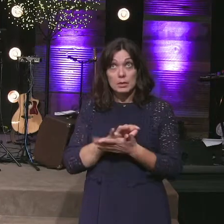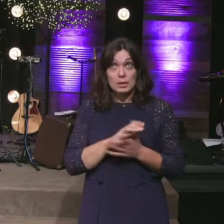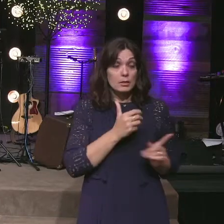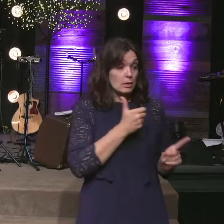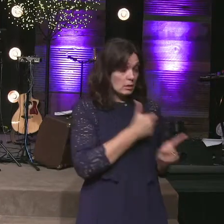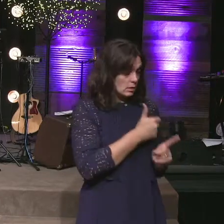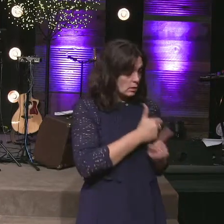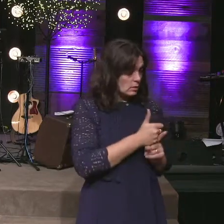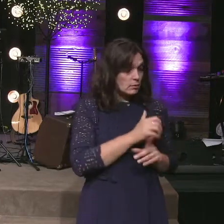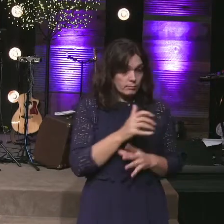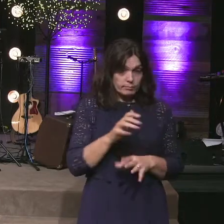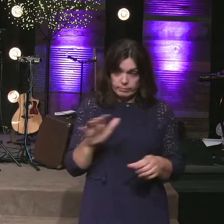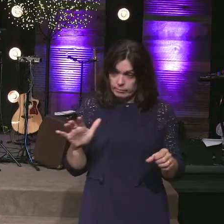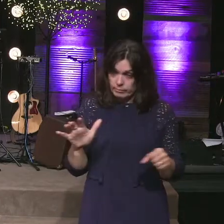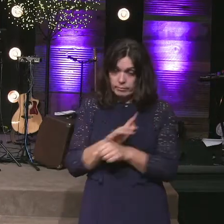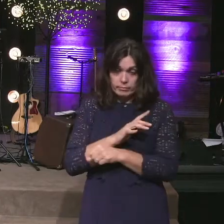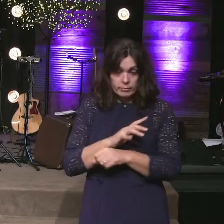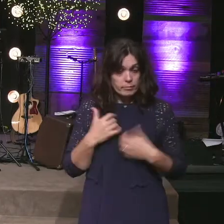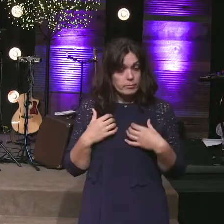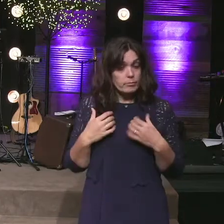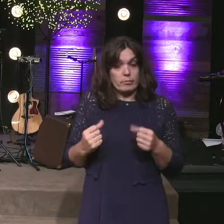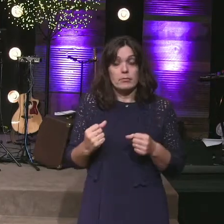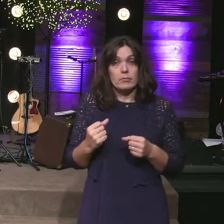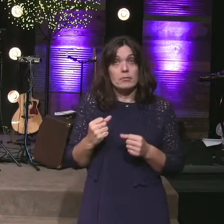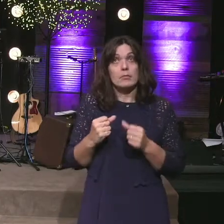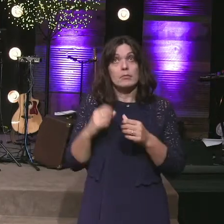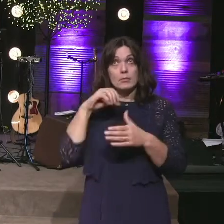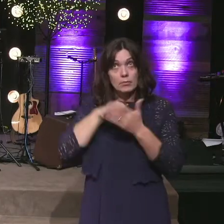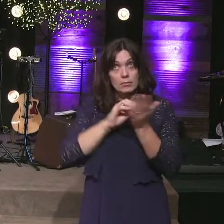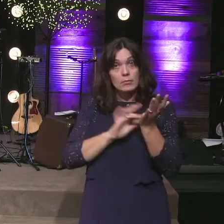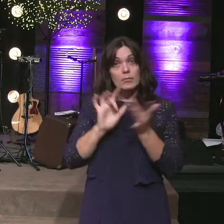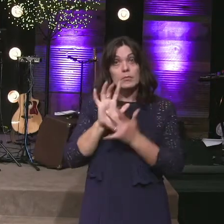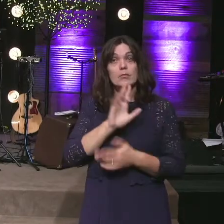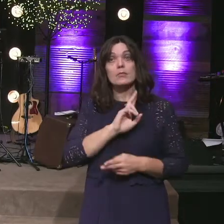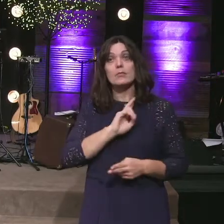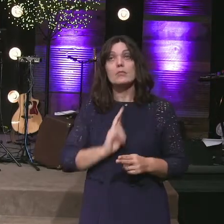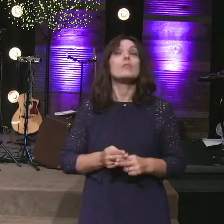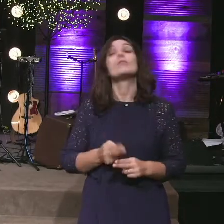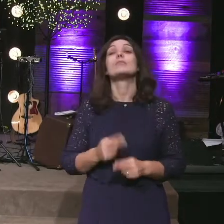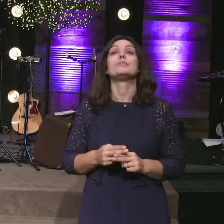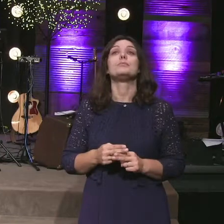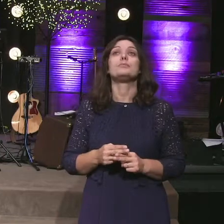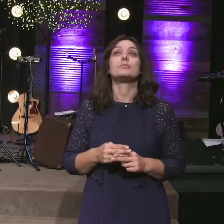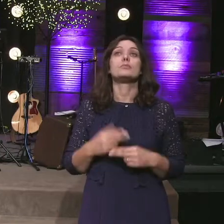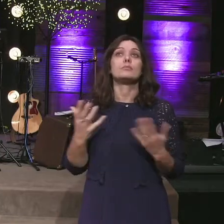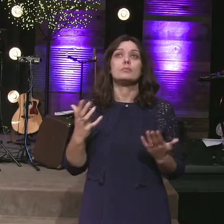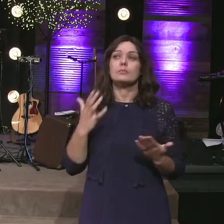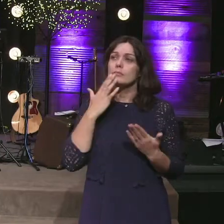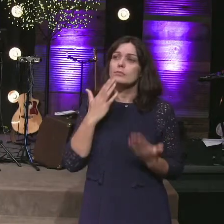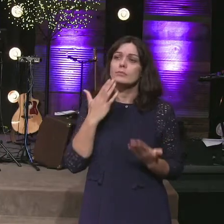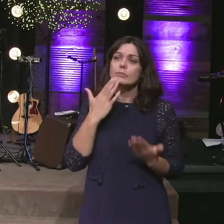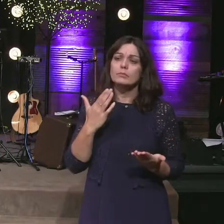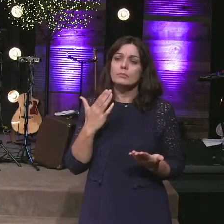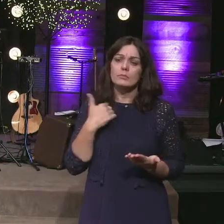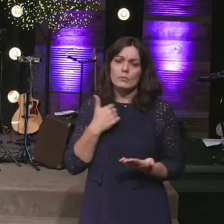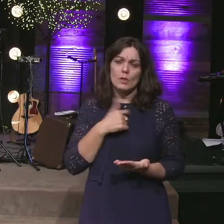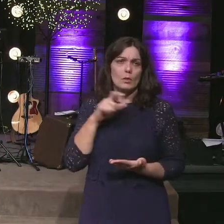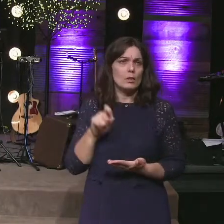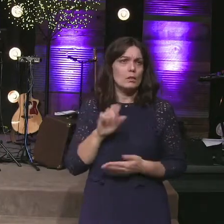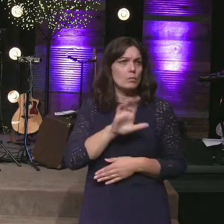completely healed in Jesus' name, and so thank you. We need your